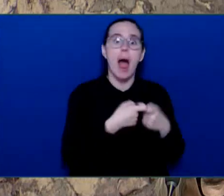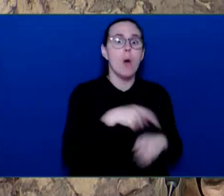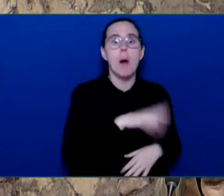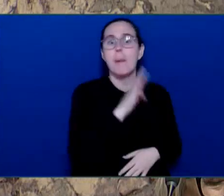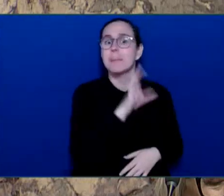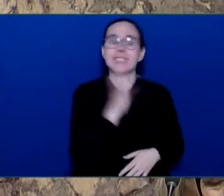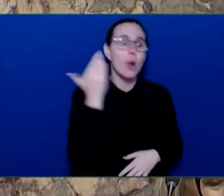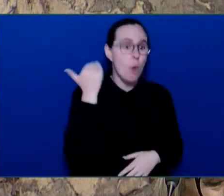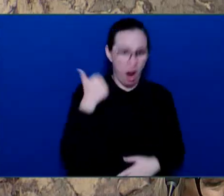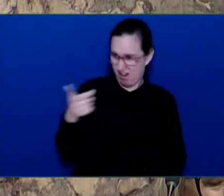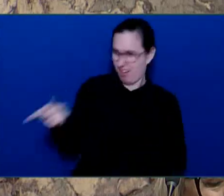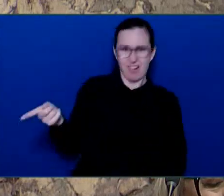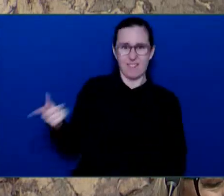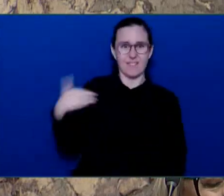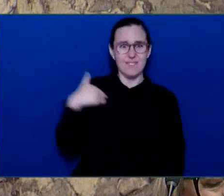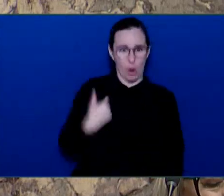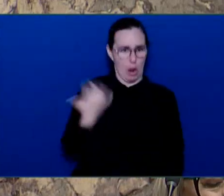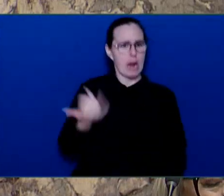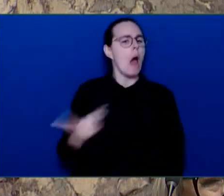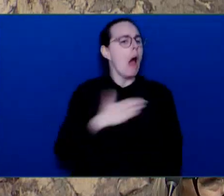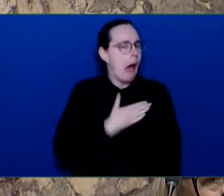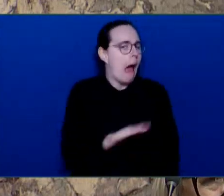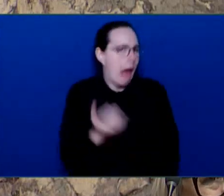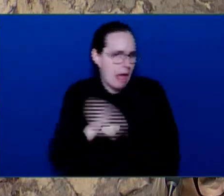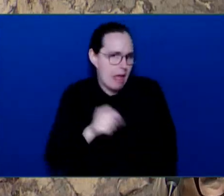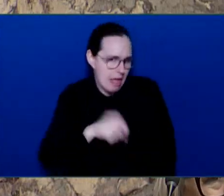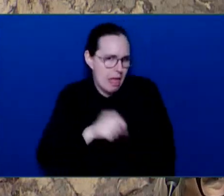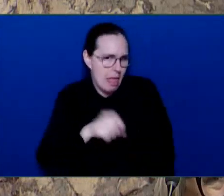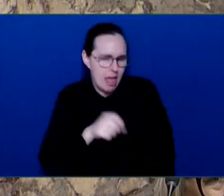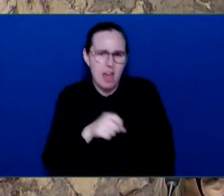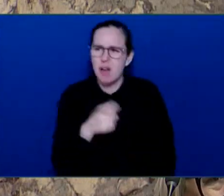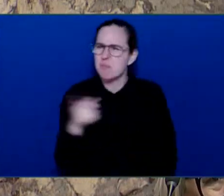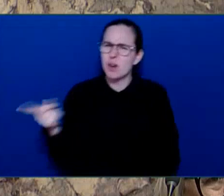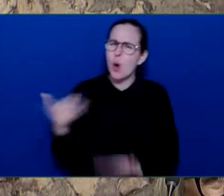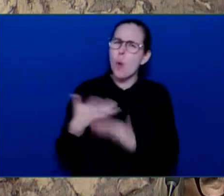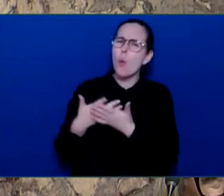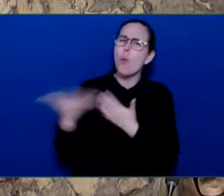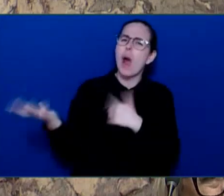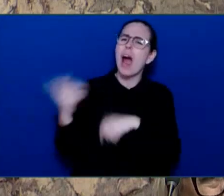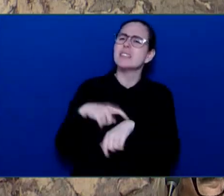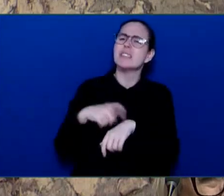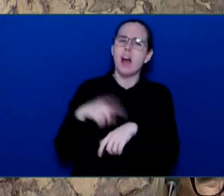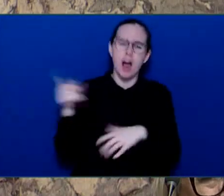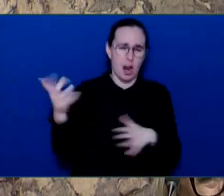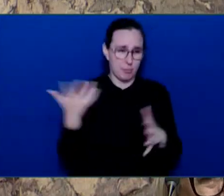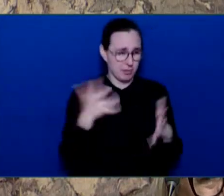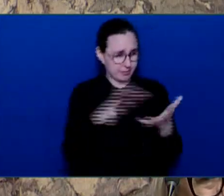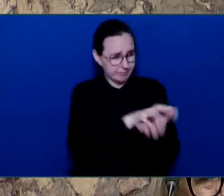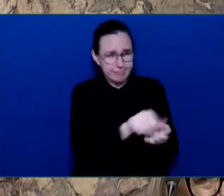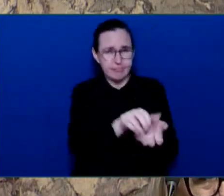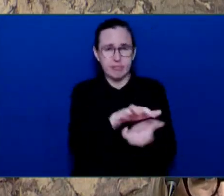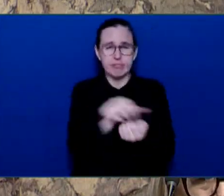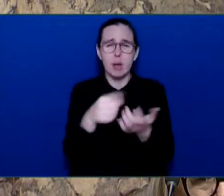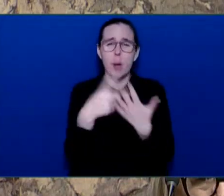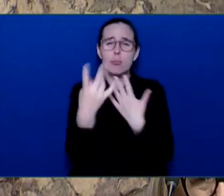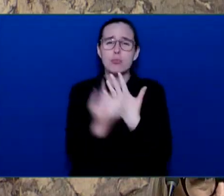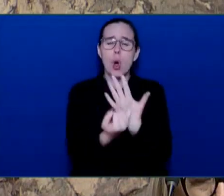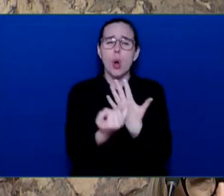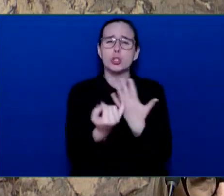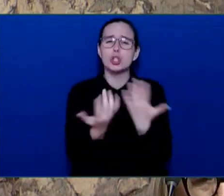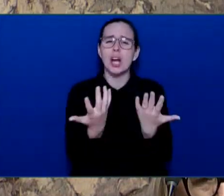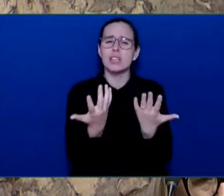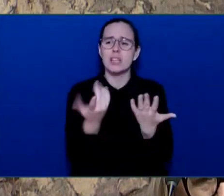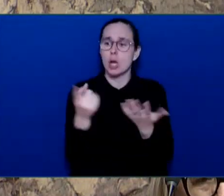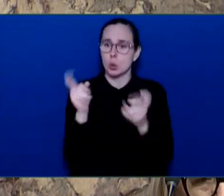doing nothing but kill clean power projects, slashing green jobs, and creating the power shortage we face today?